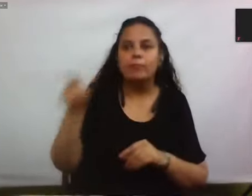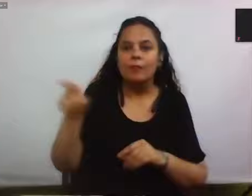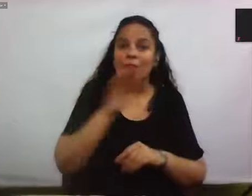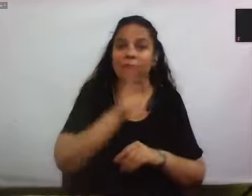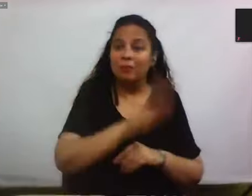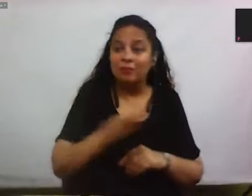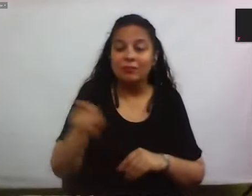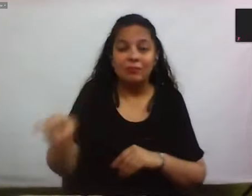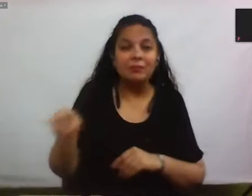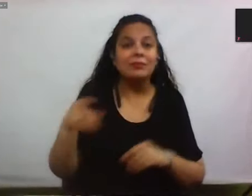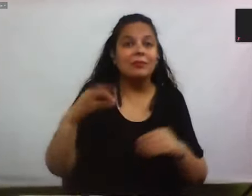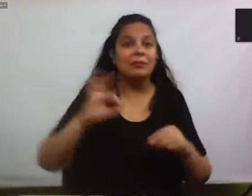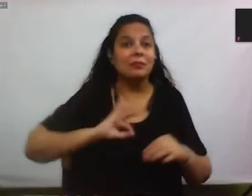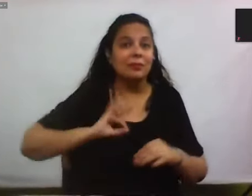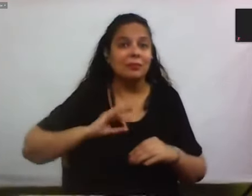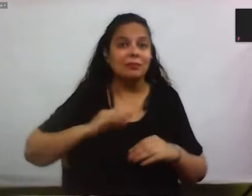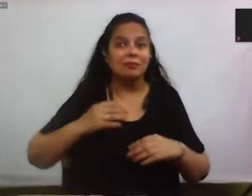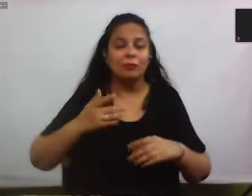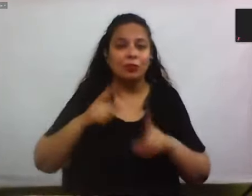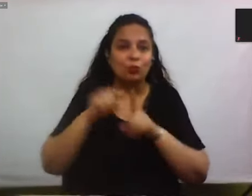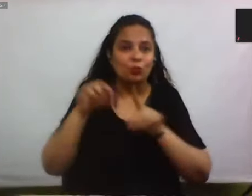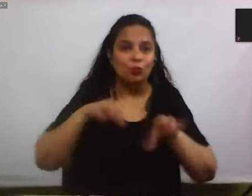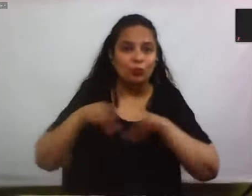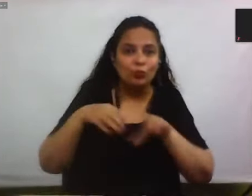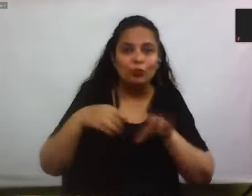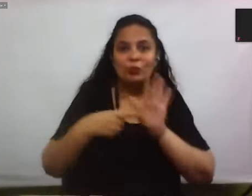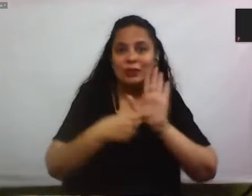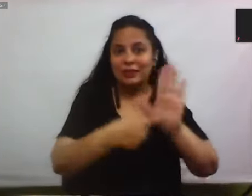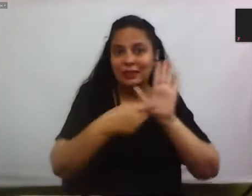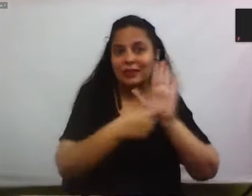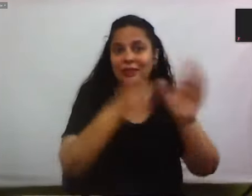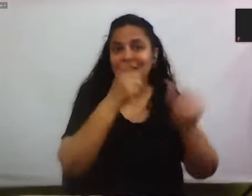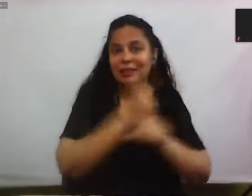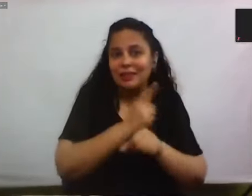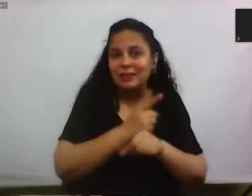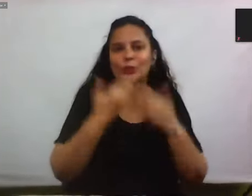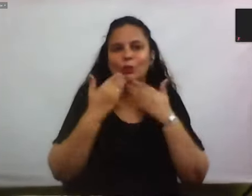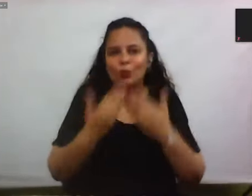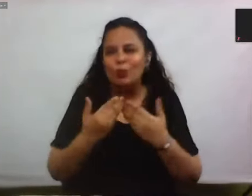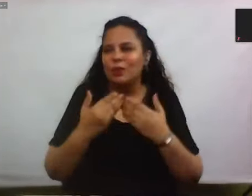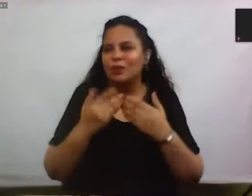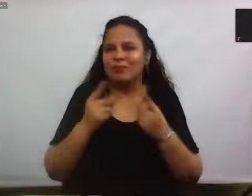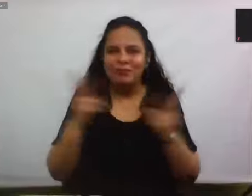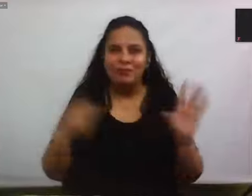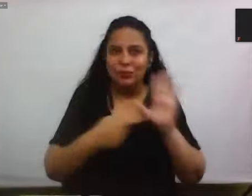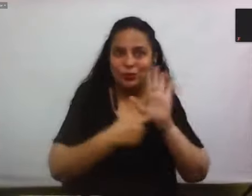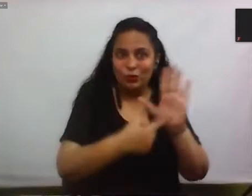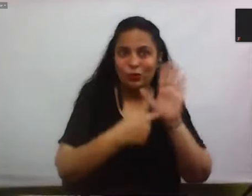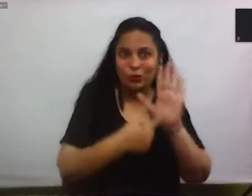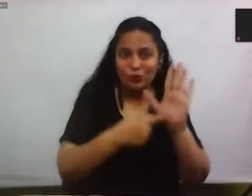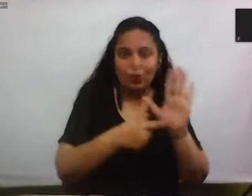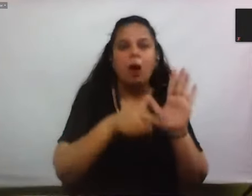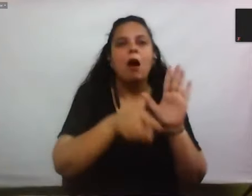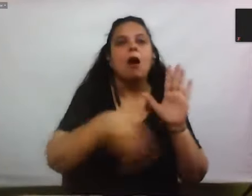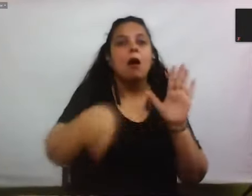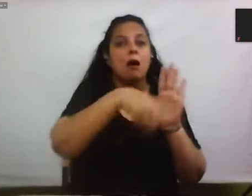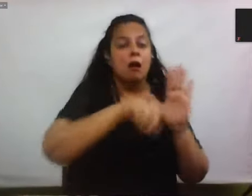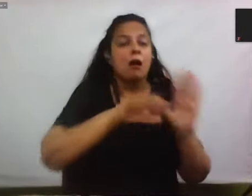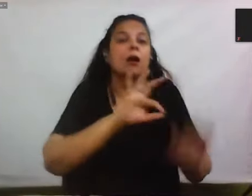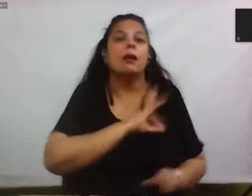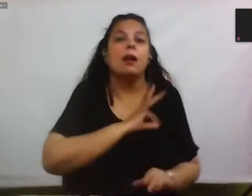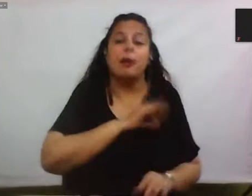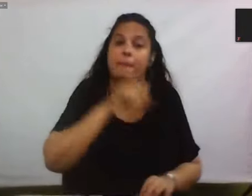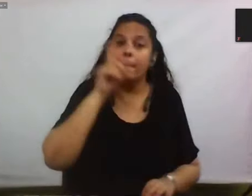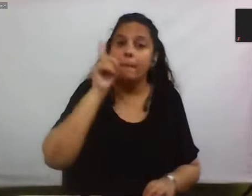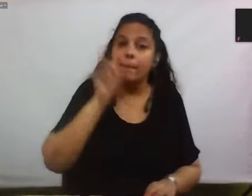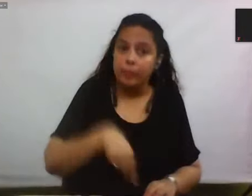Rather, activities which are being shown to the to other children, they at those activities have to